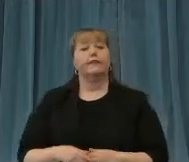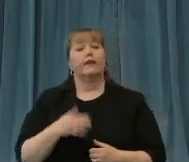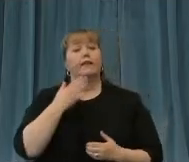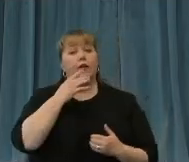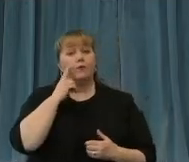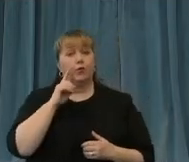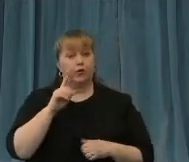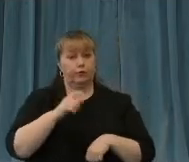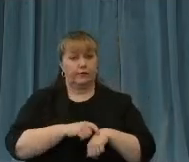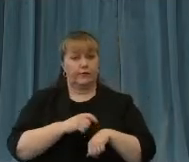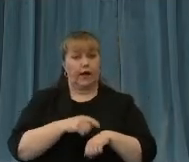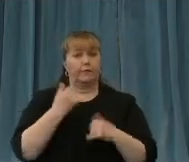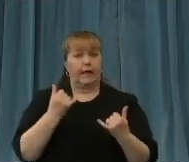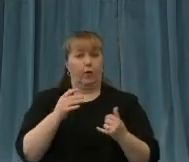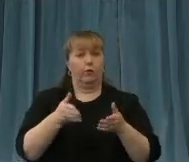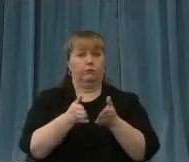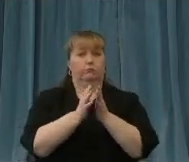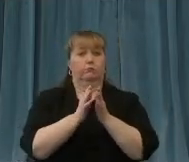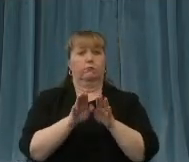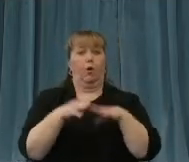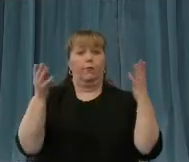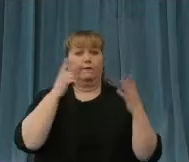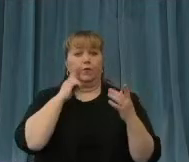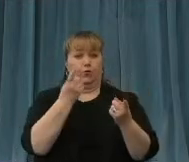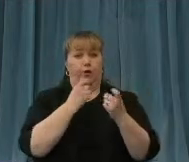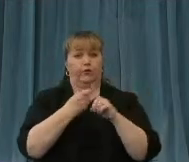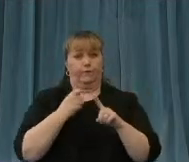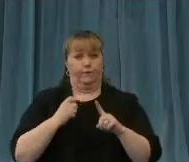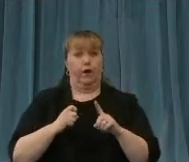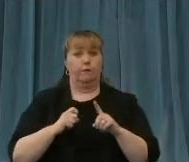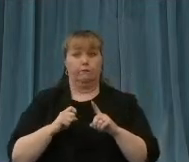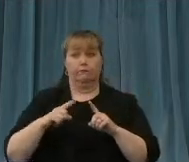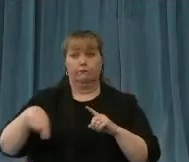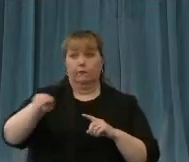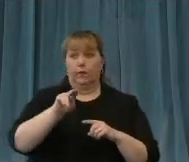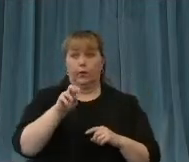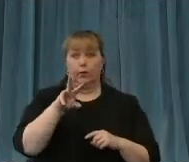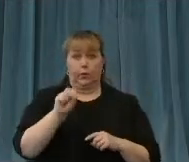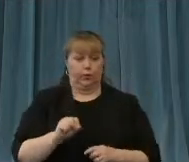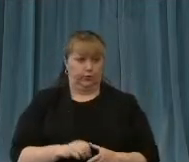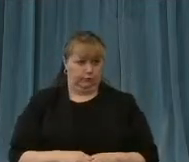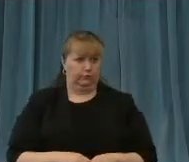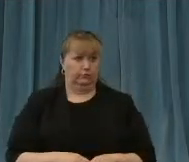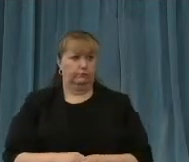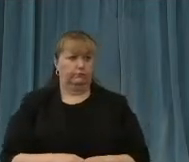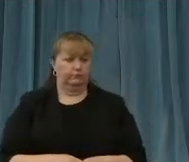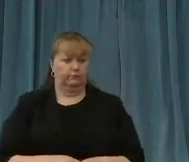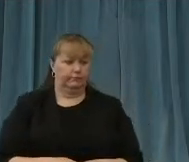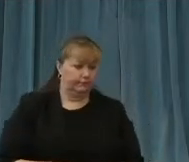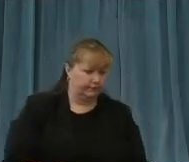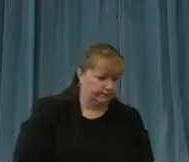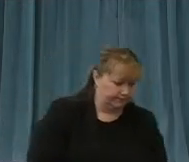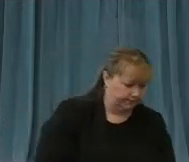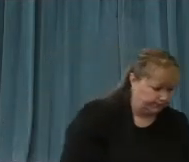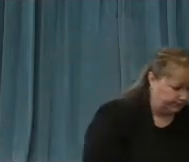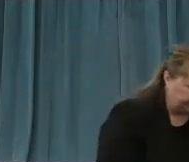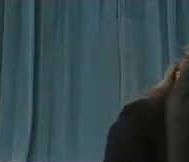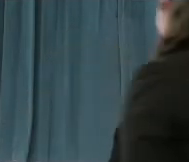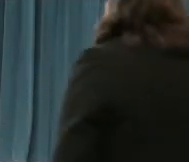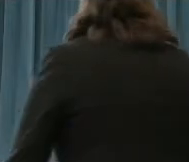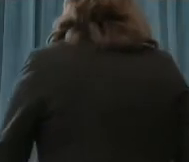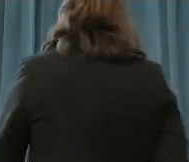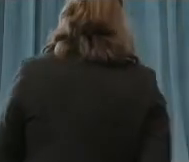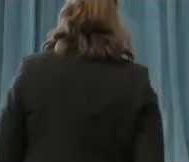from the media. For those who are on the phone, if you can continue to hold, we'll take a question in person from Carson City first. Thank